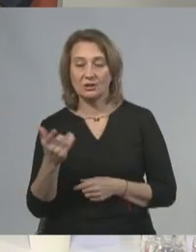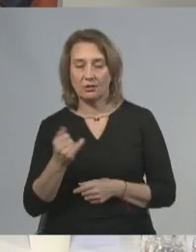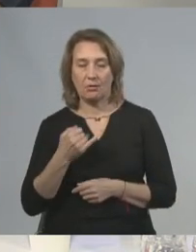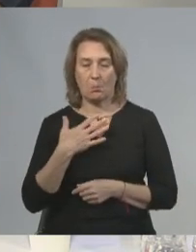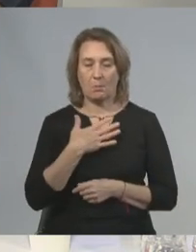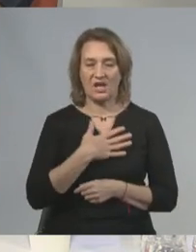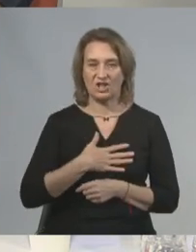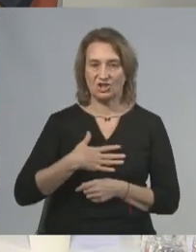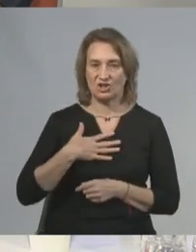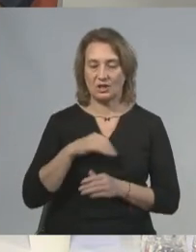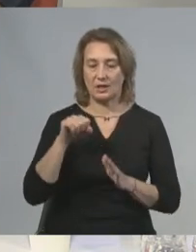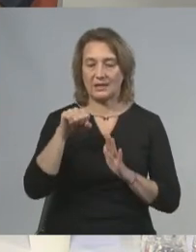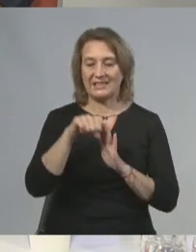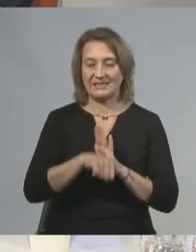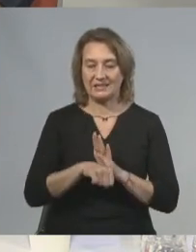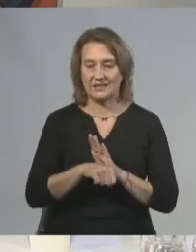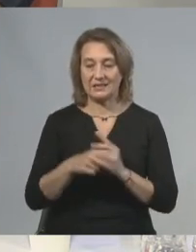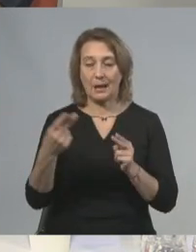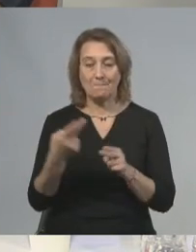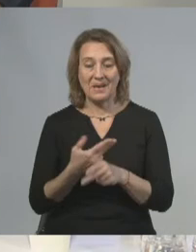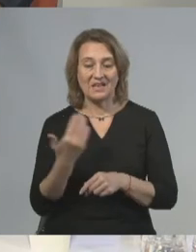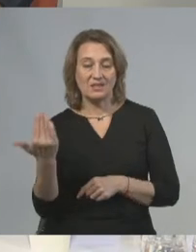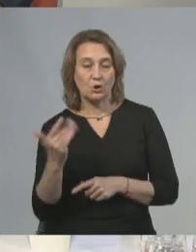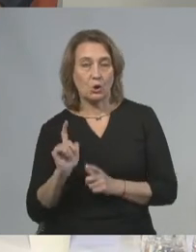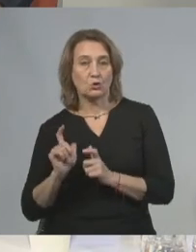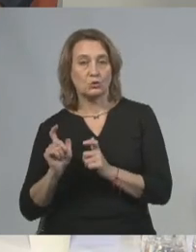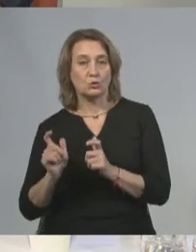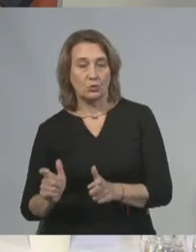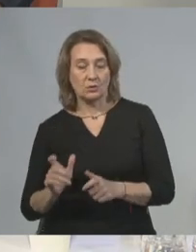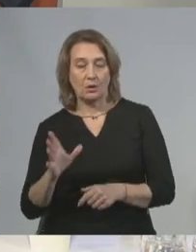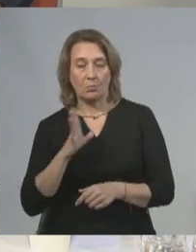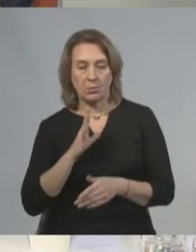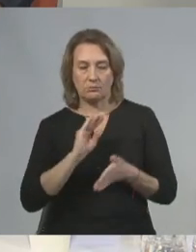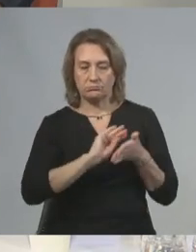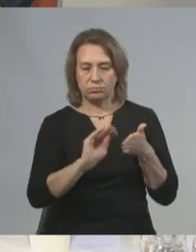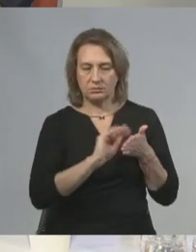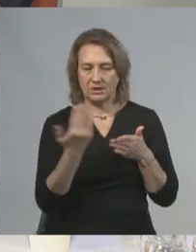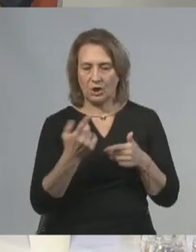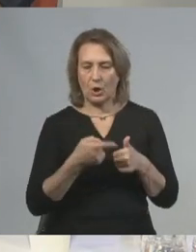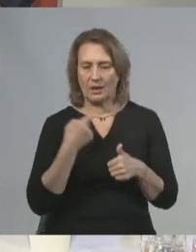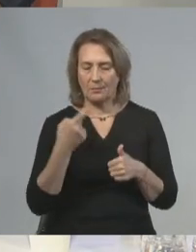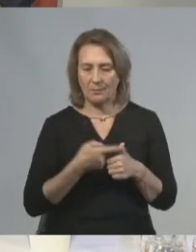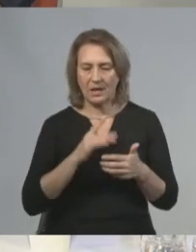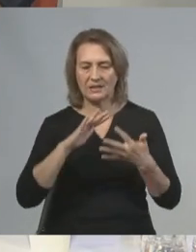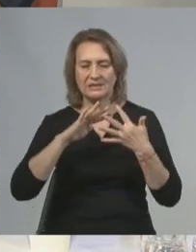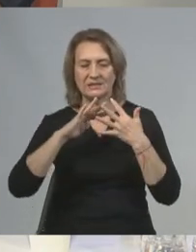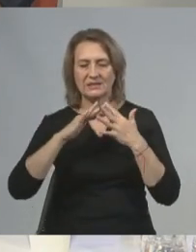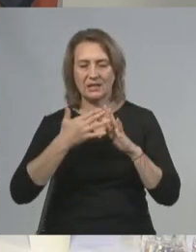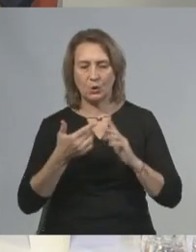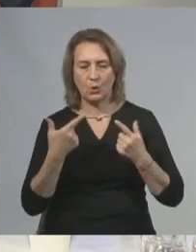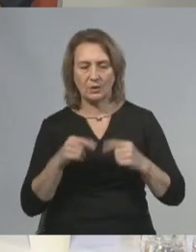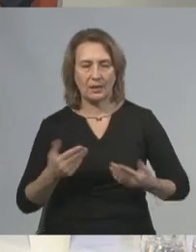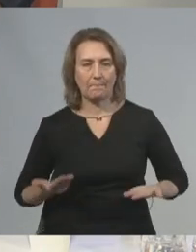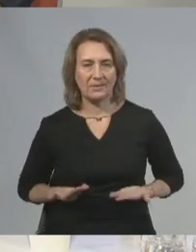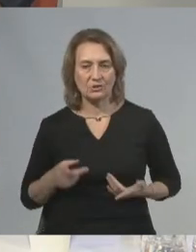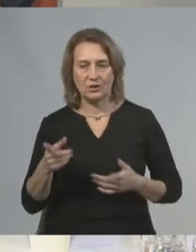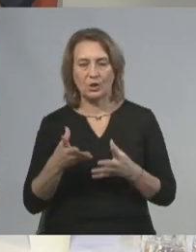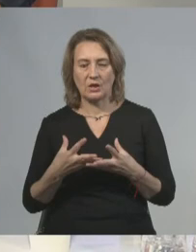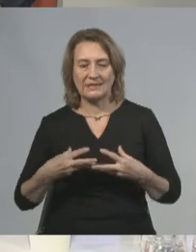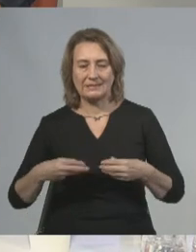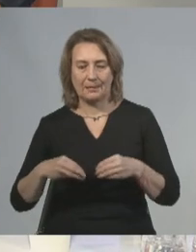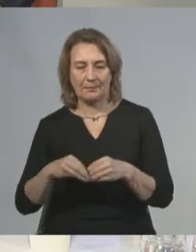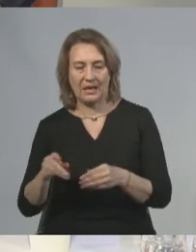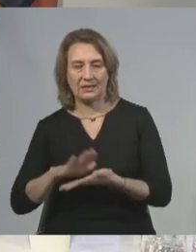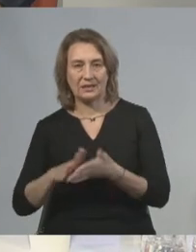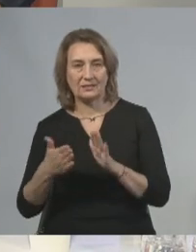and about this woman they even mentioned their name and her name and her story her